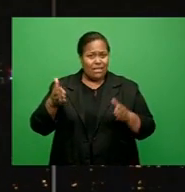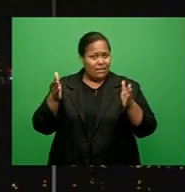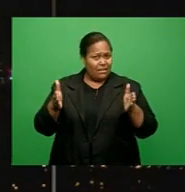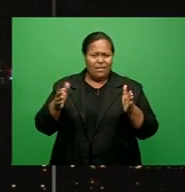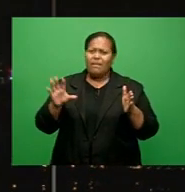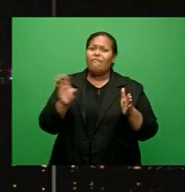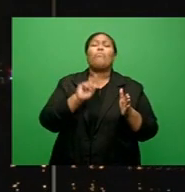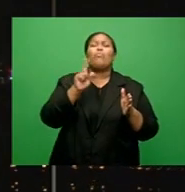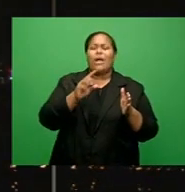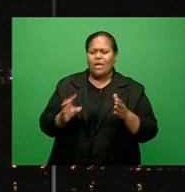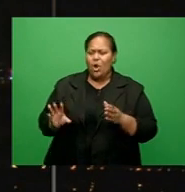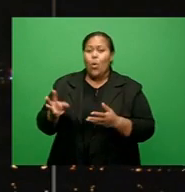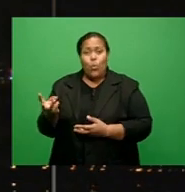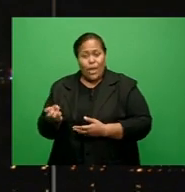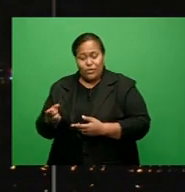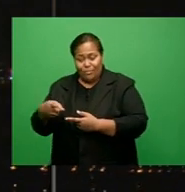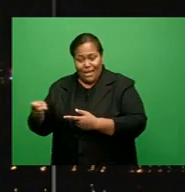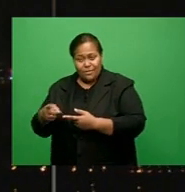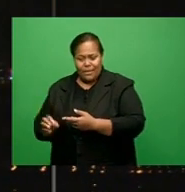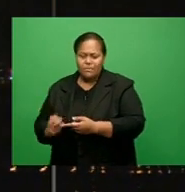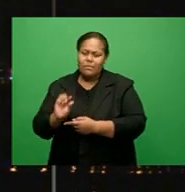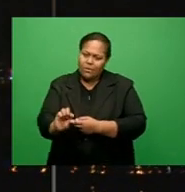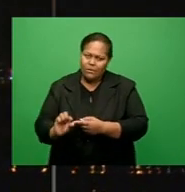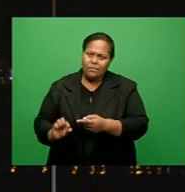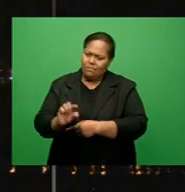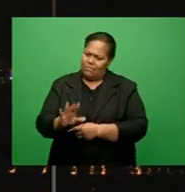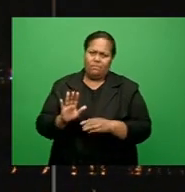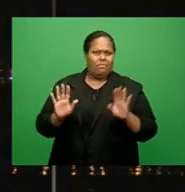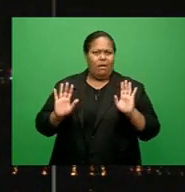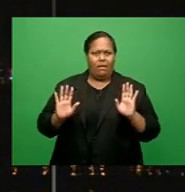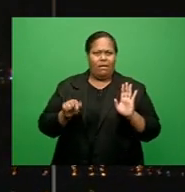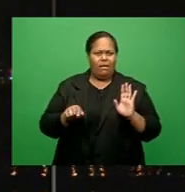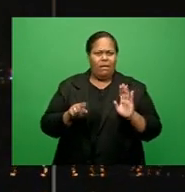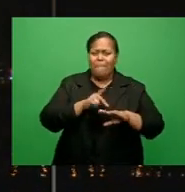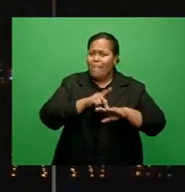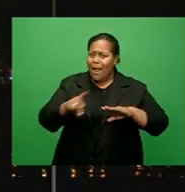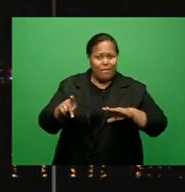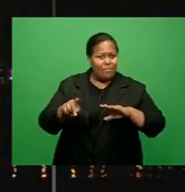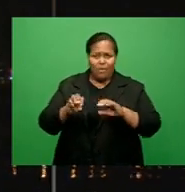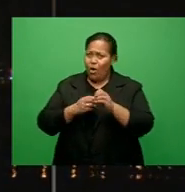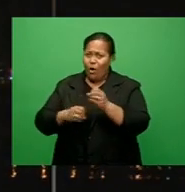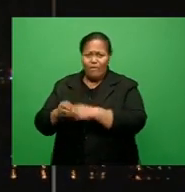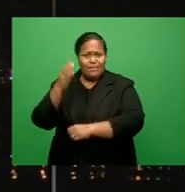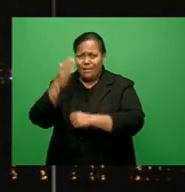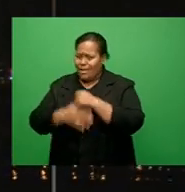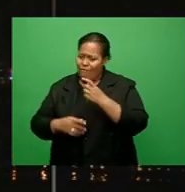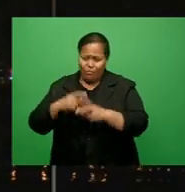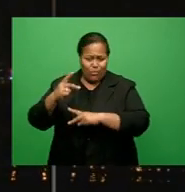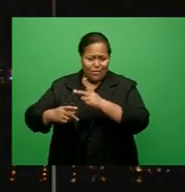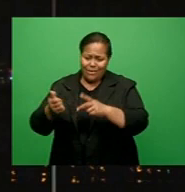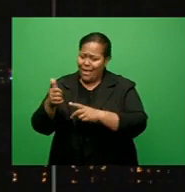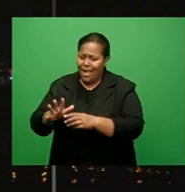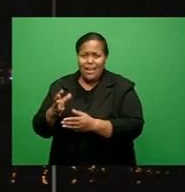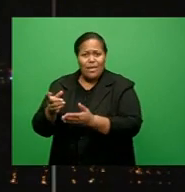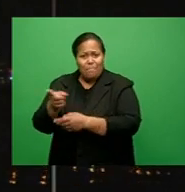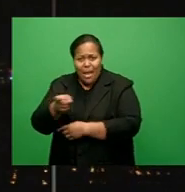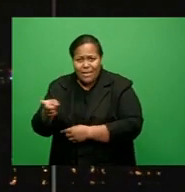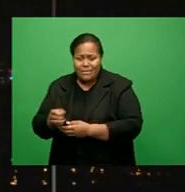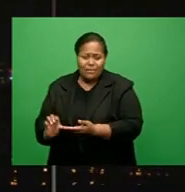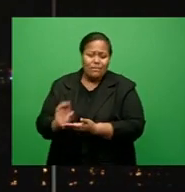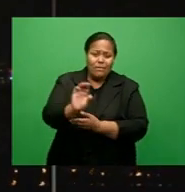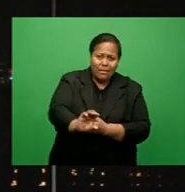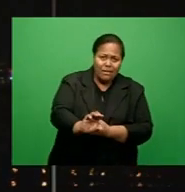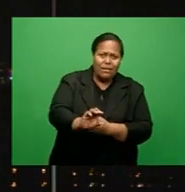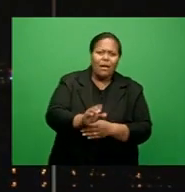contributions of salaries and allowances. He says the Parliament Secretariat did not process any payments into that fund until the end